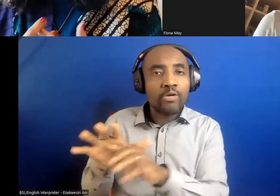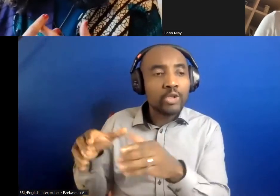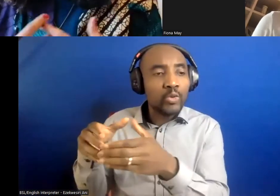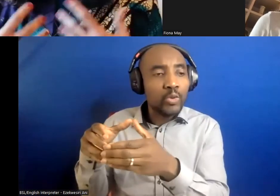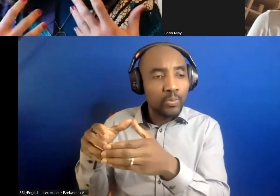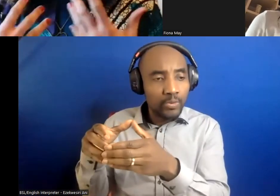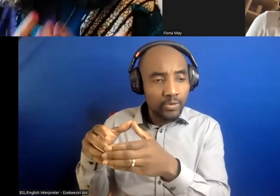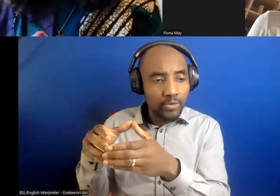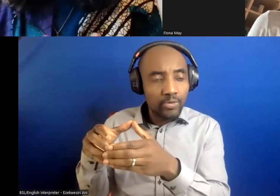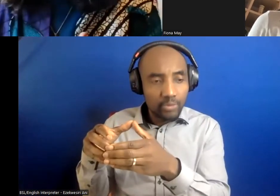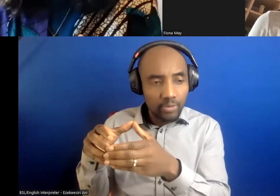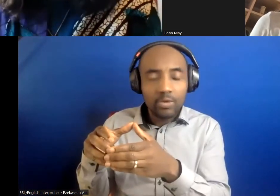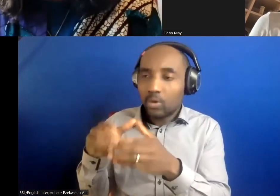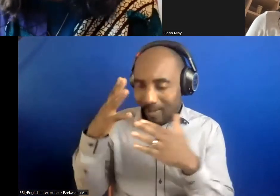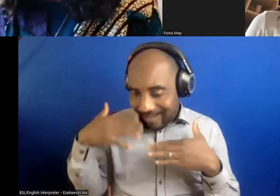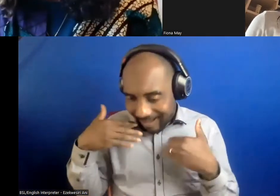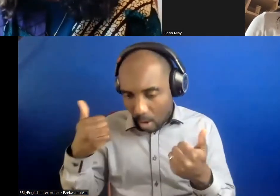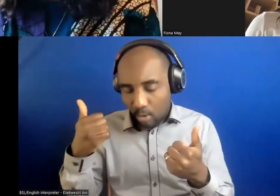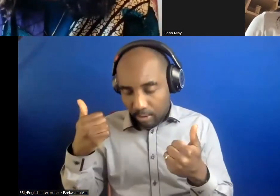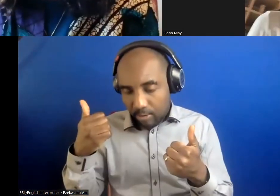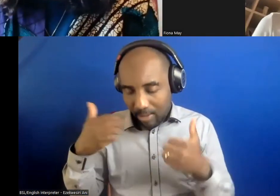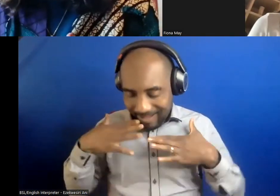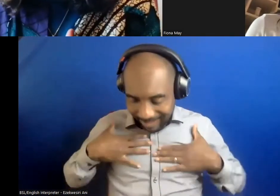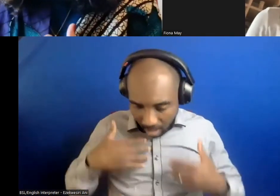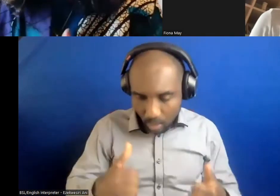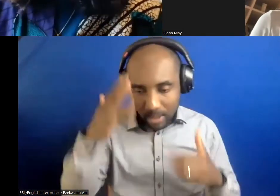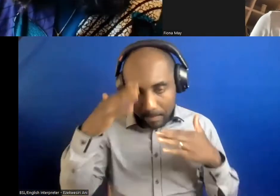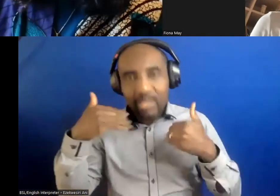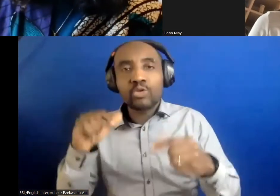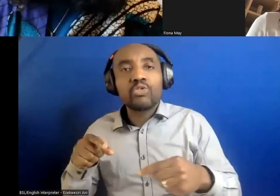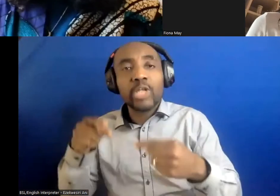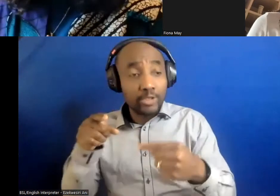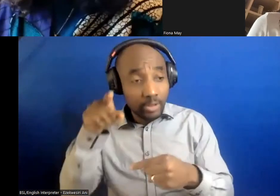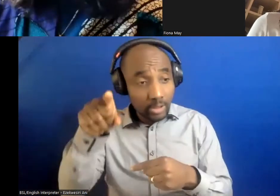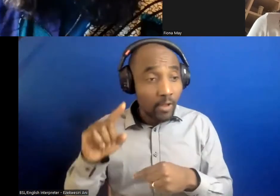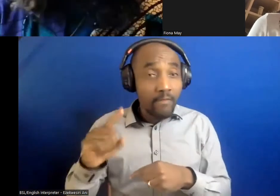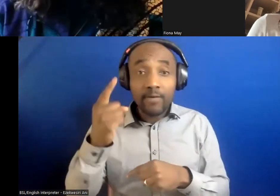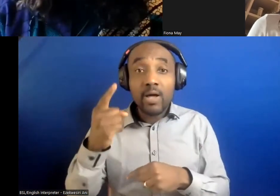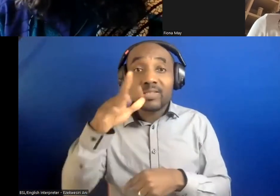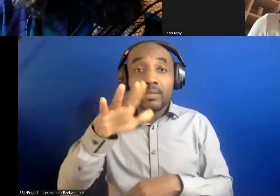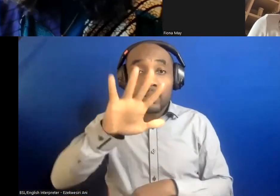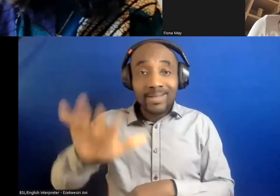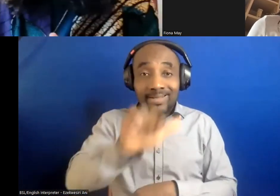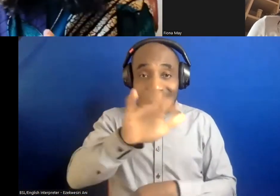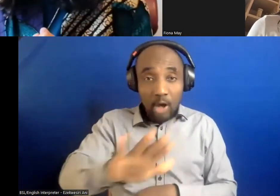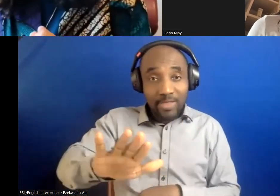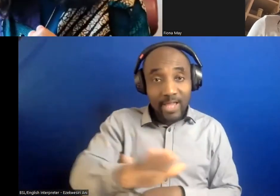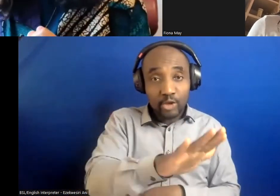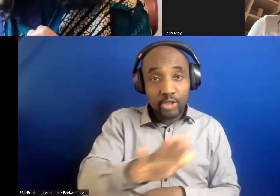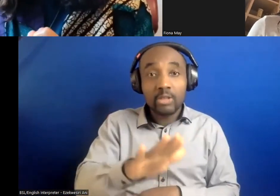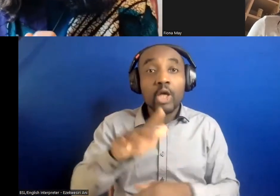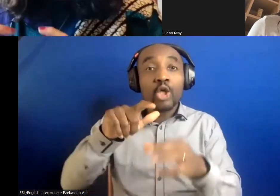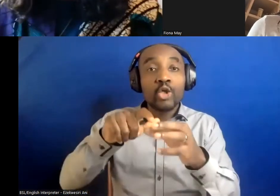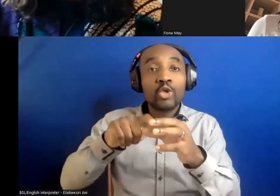challenges. She was the first person of South Asian heritage to become assistant head coach at QPR Boys Academy.